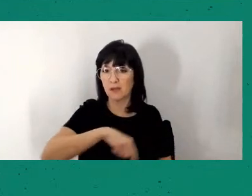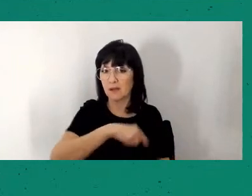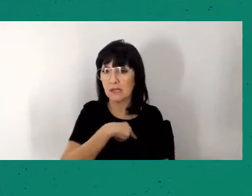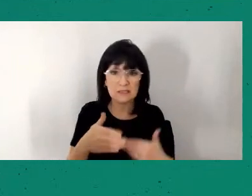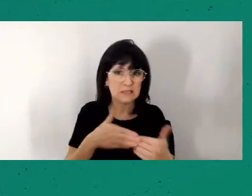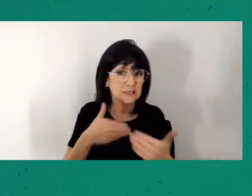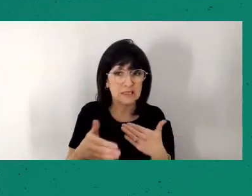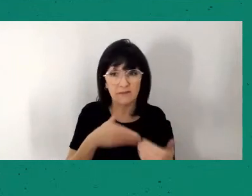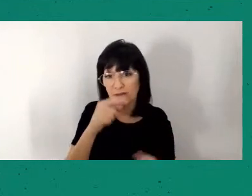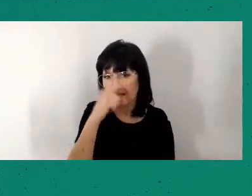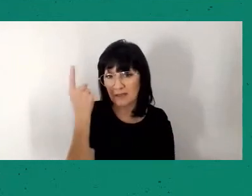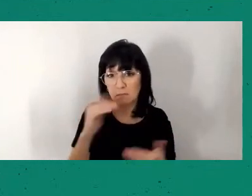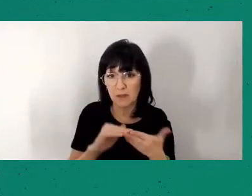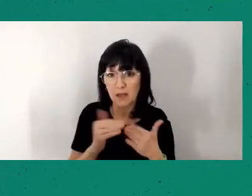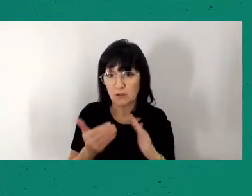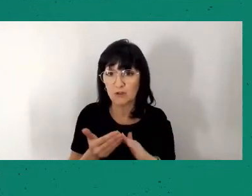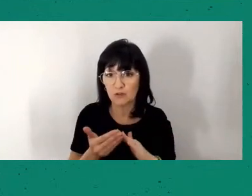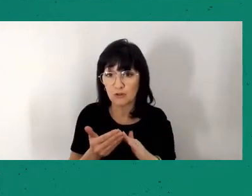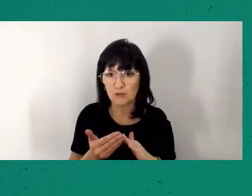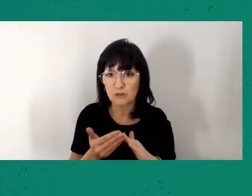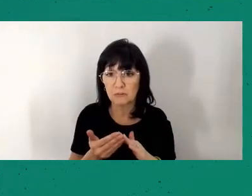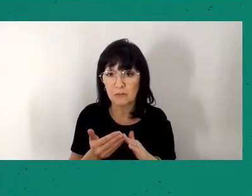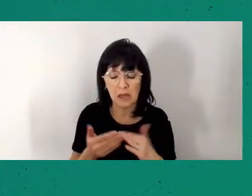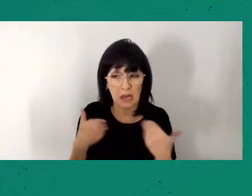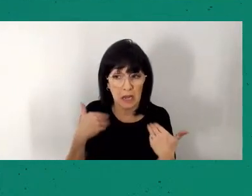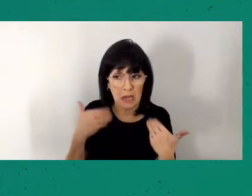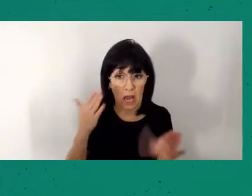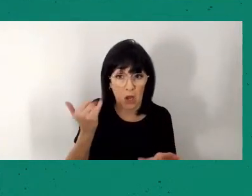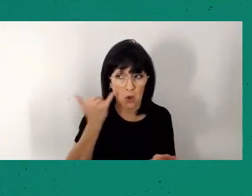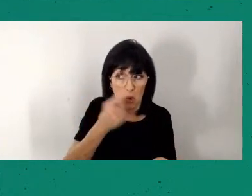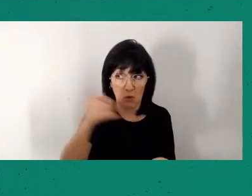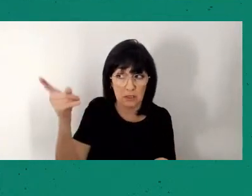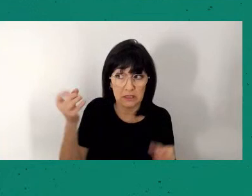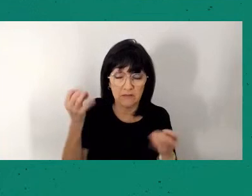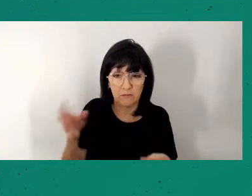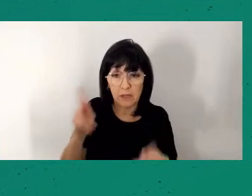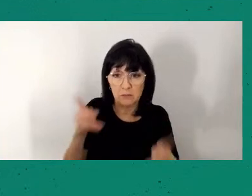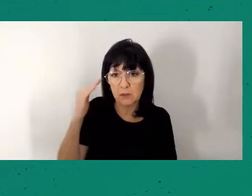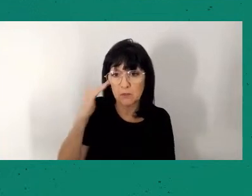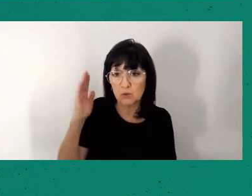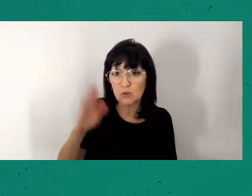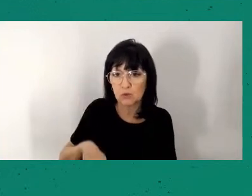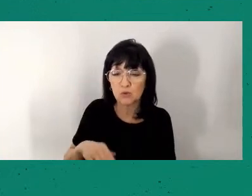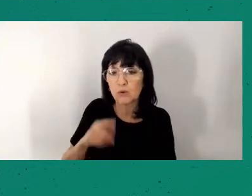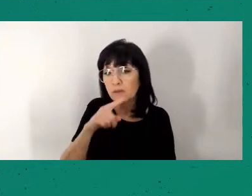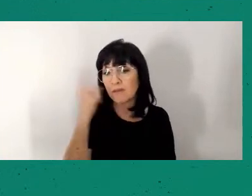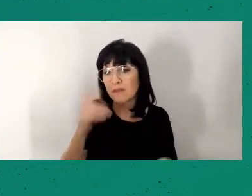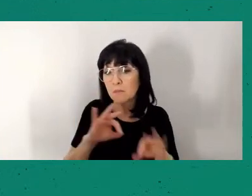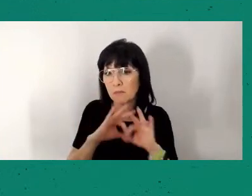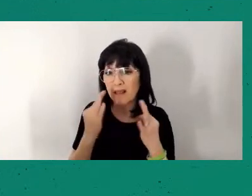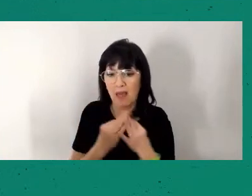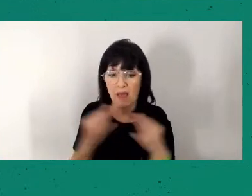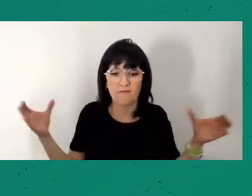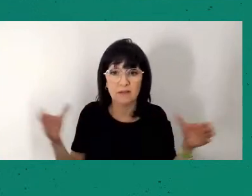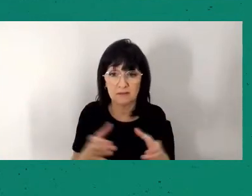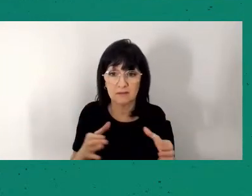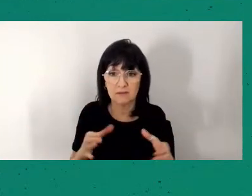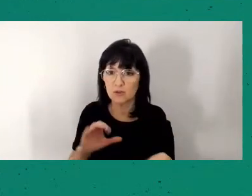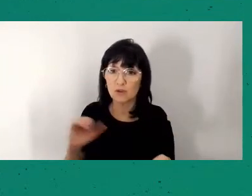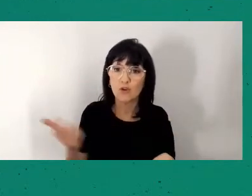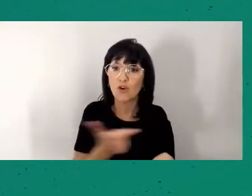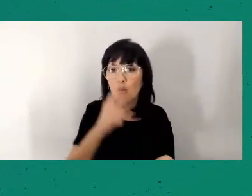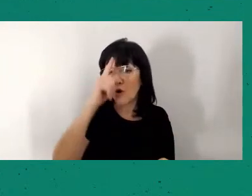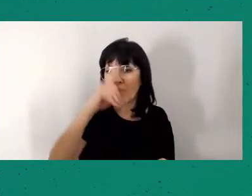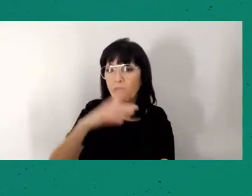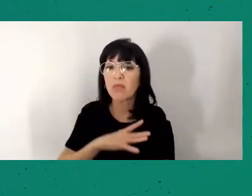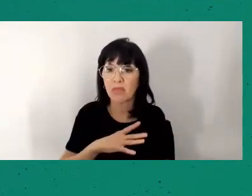was just, I knew about it, but I don't know whether it was really well known or not, but the Black families had all gotten together, and the men had all decided that